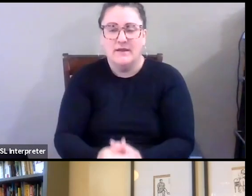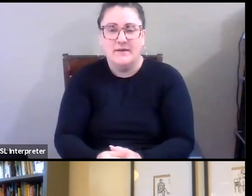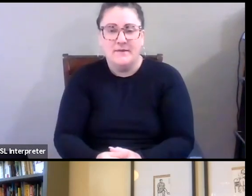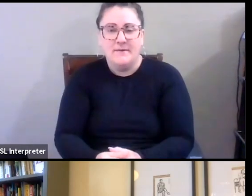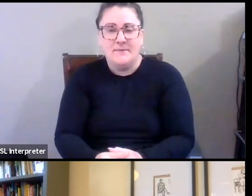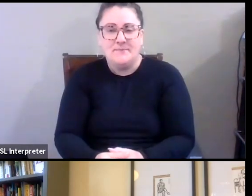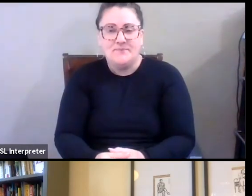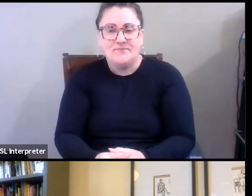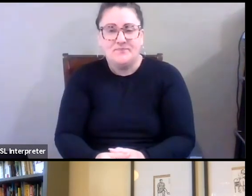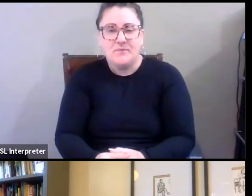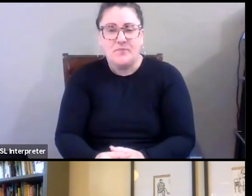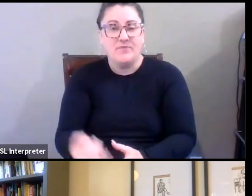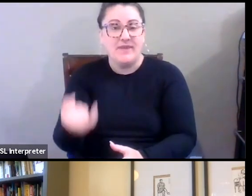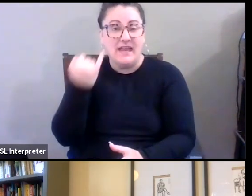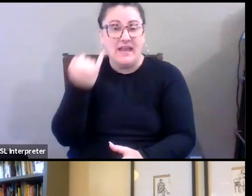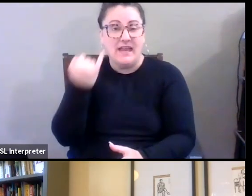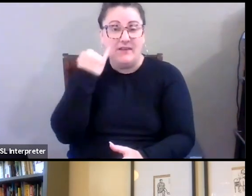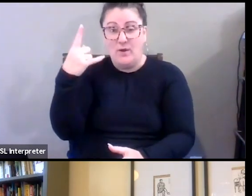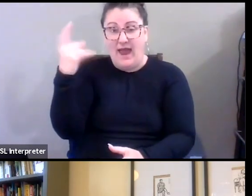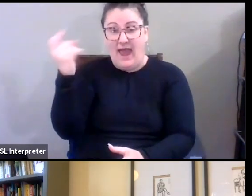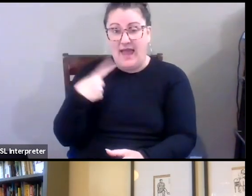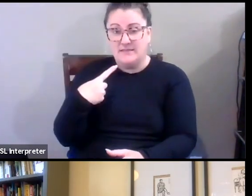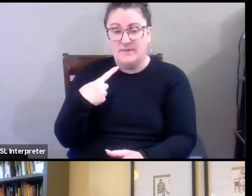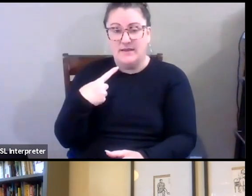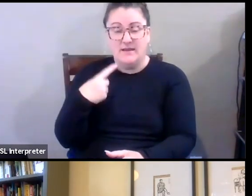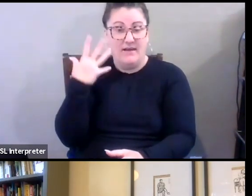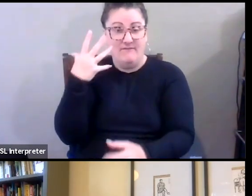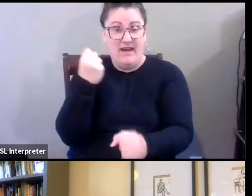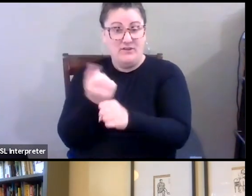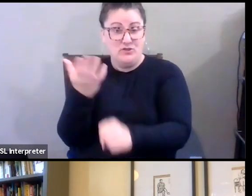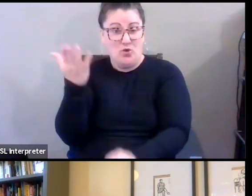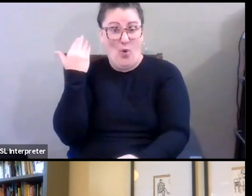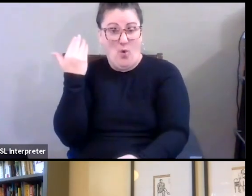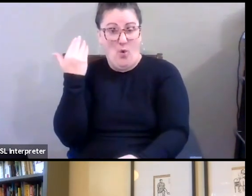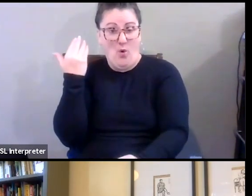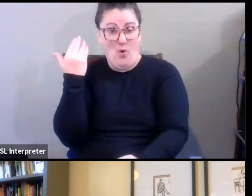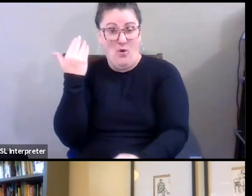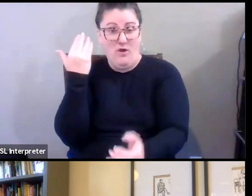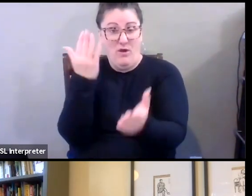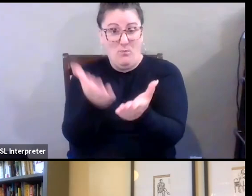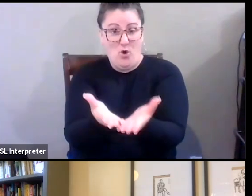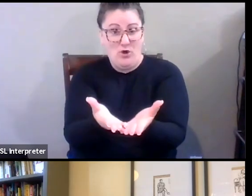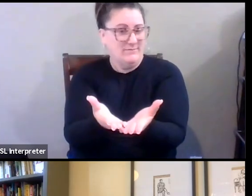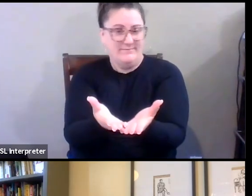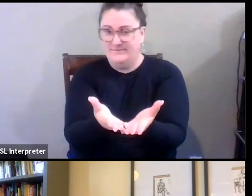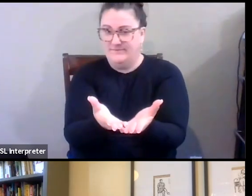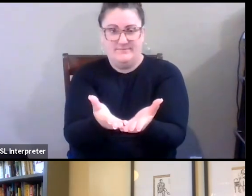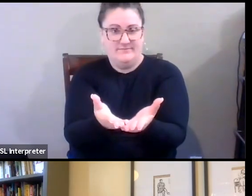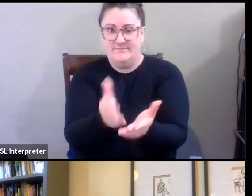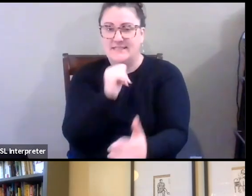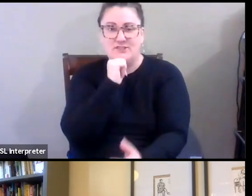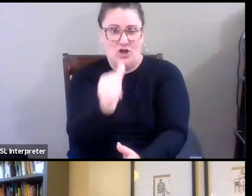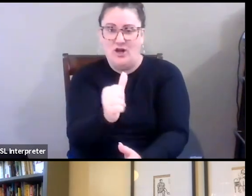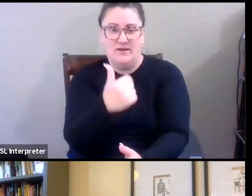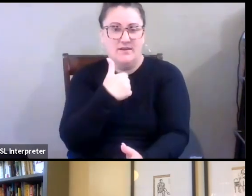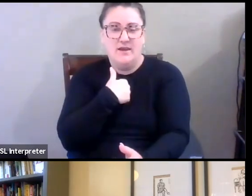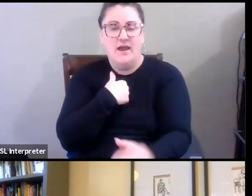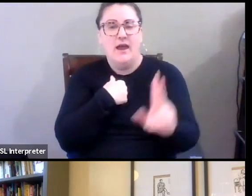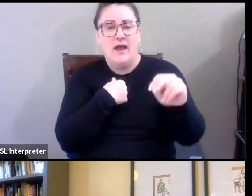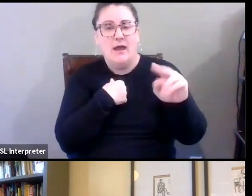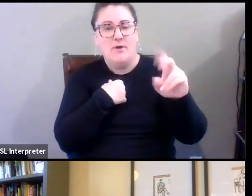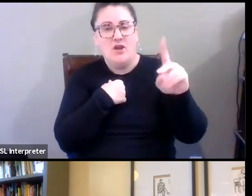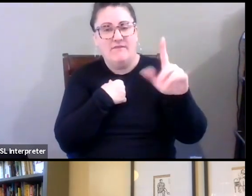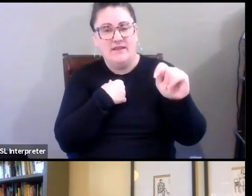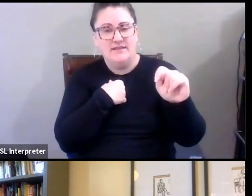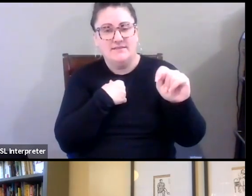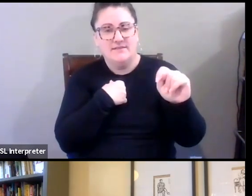you know, if you would have asked me whatever 5 years ago, if I would have drawn a book, I would have said, absolutely not. That's a crazy mm. thing to do. I'm a novelist. So I would never